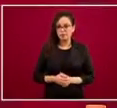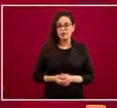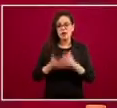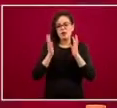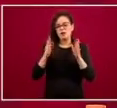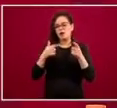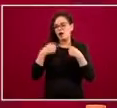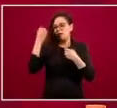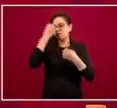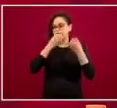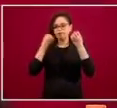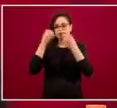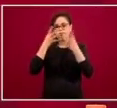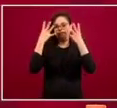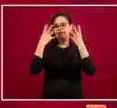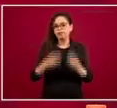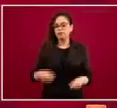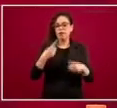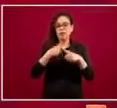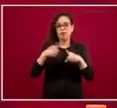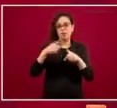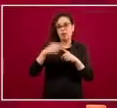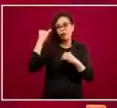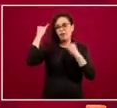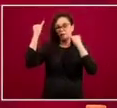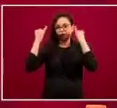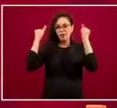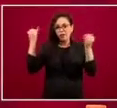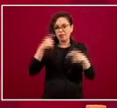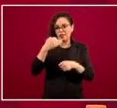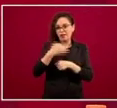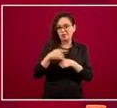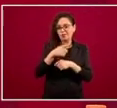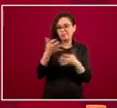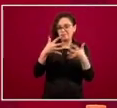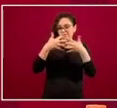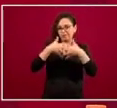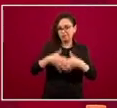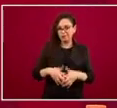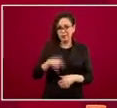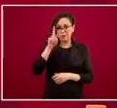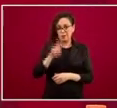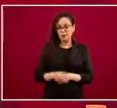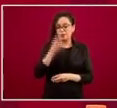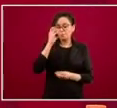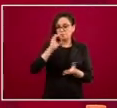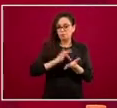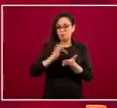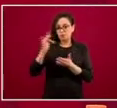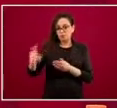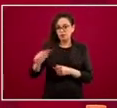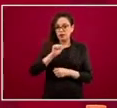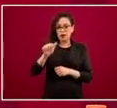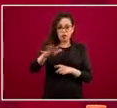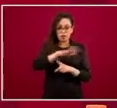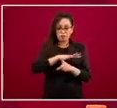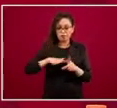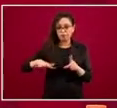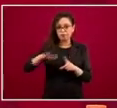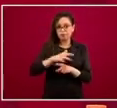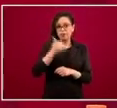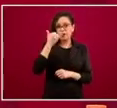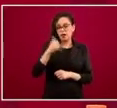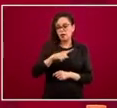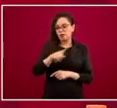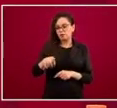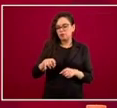have evaluated multiple prototypes, and thank you to all of the organizations, citizen